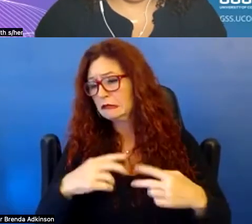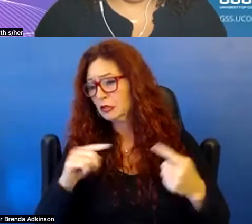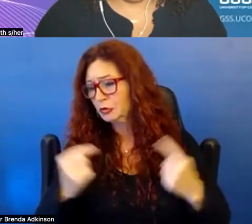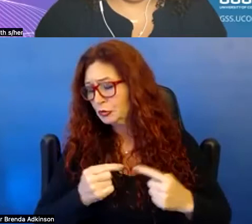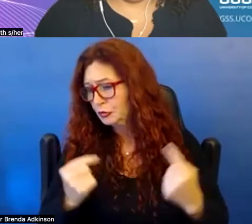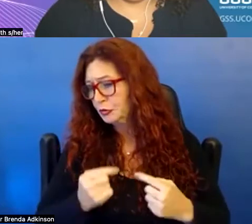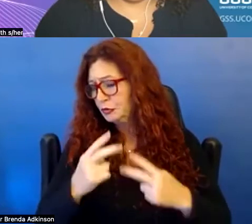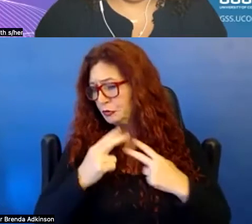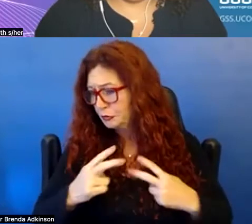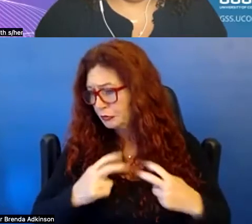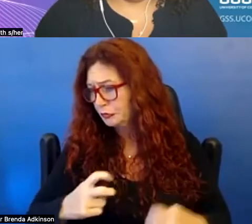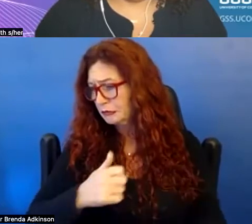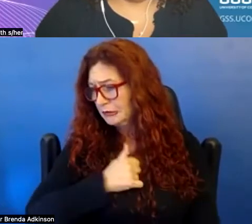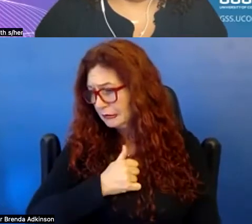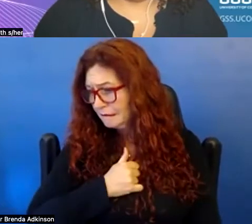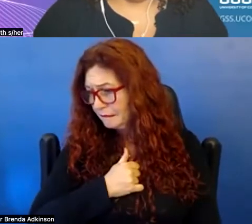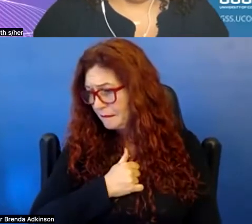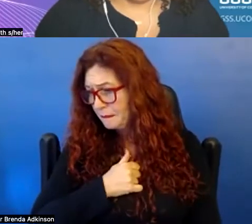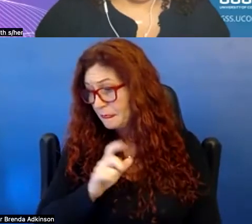on wellness and healing.